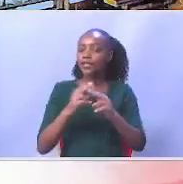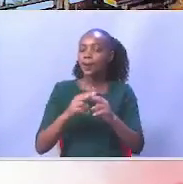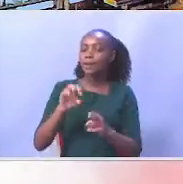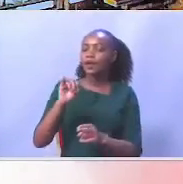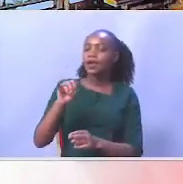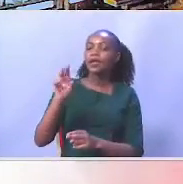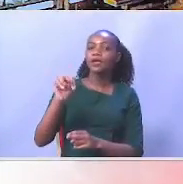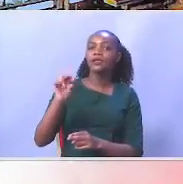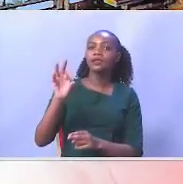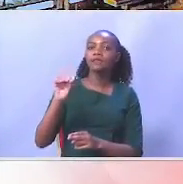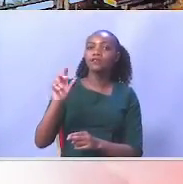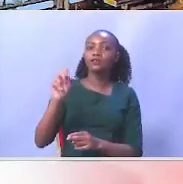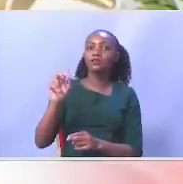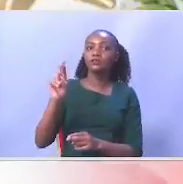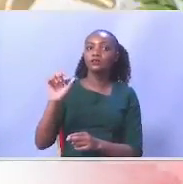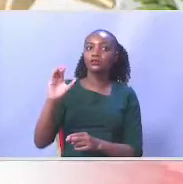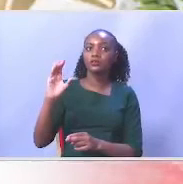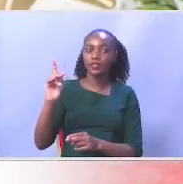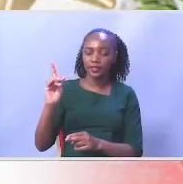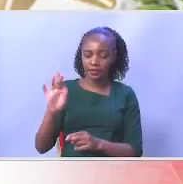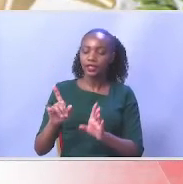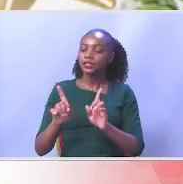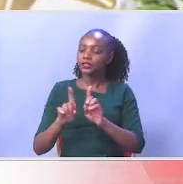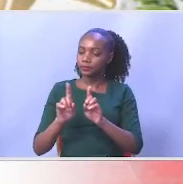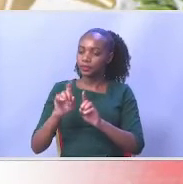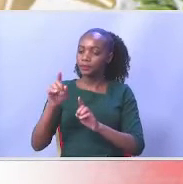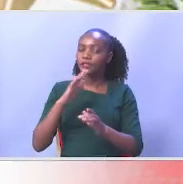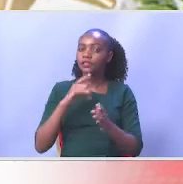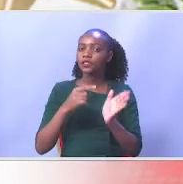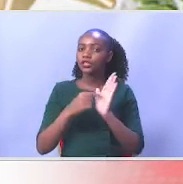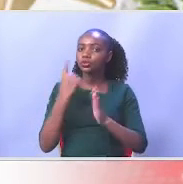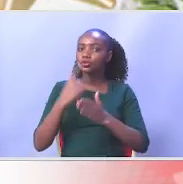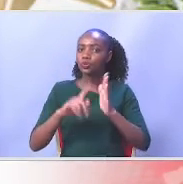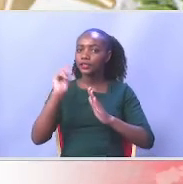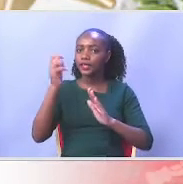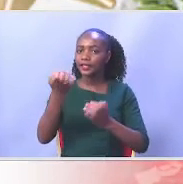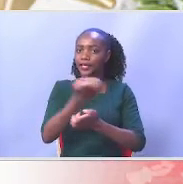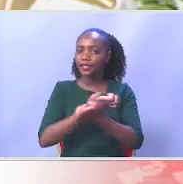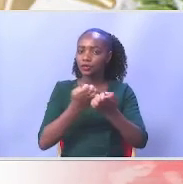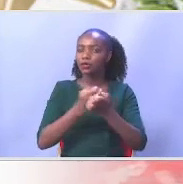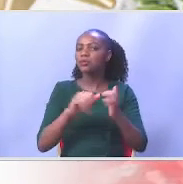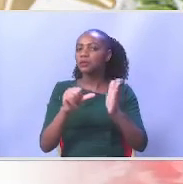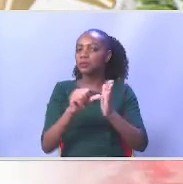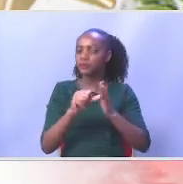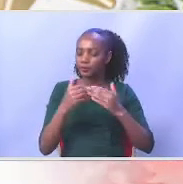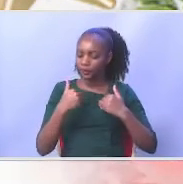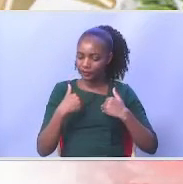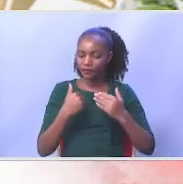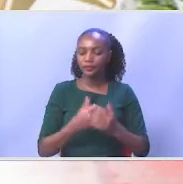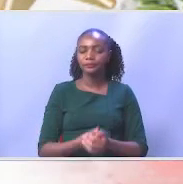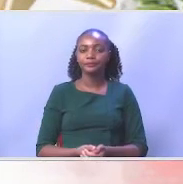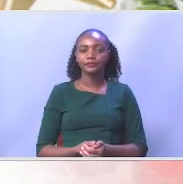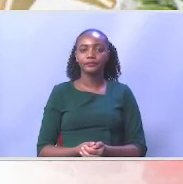Infotrack. The poll further confirms speculations that Kenya's economy is still deep in the woods.